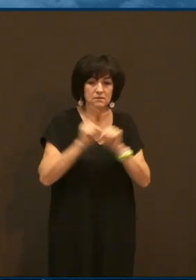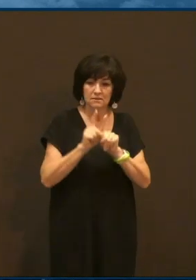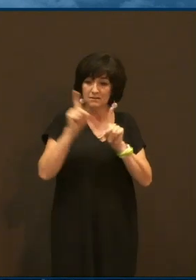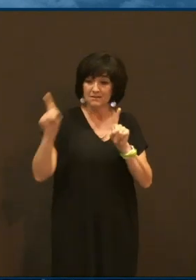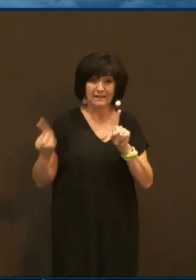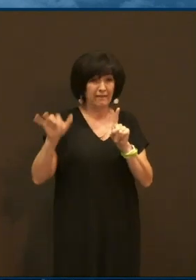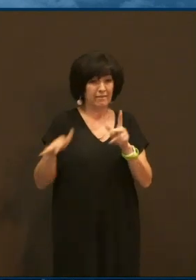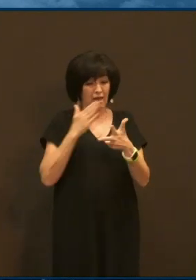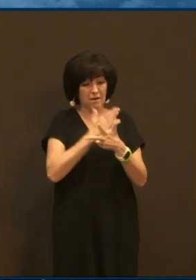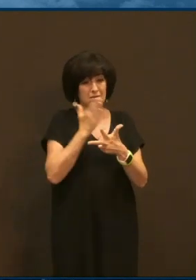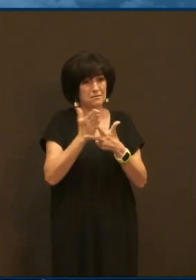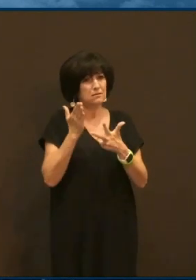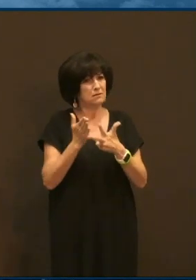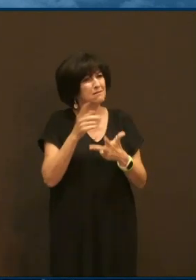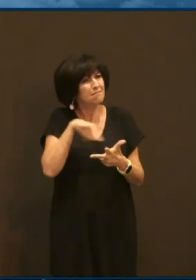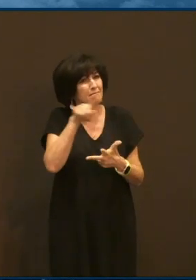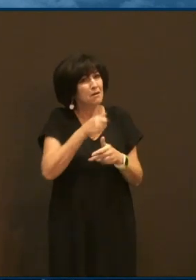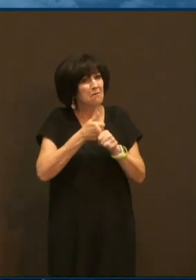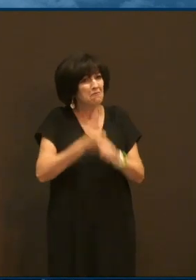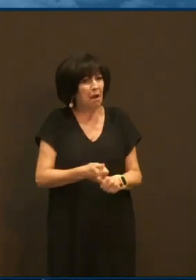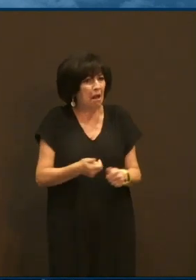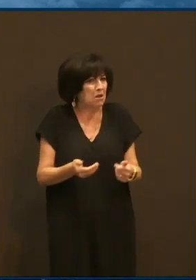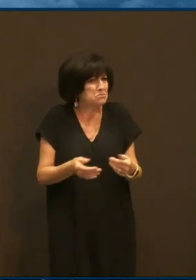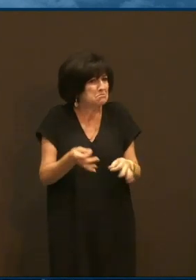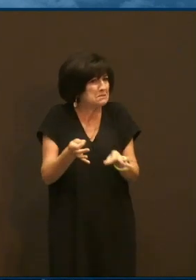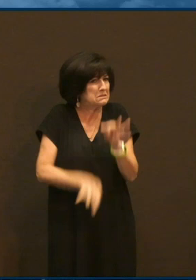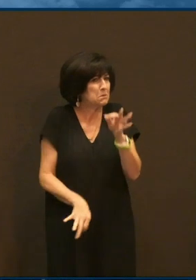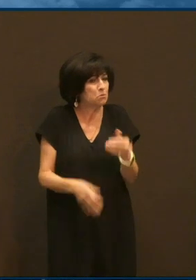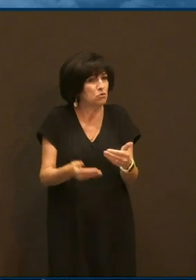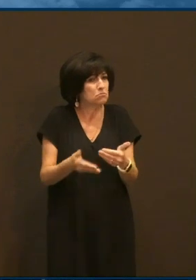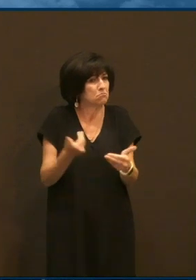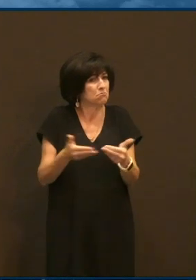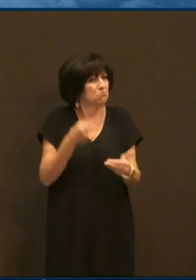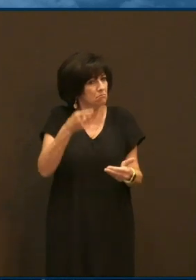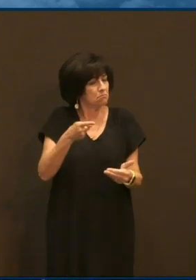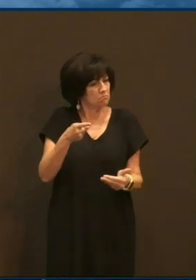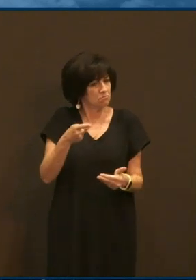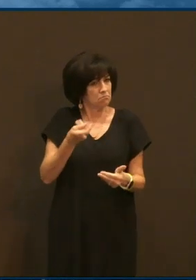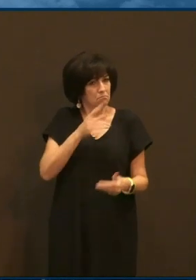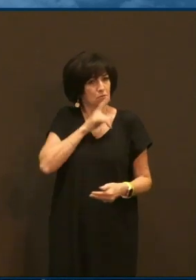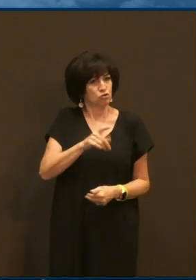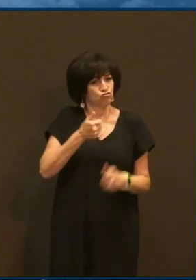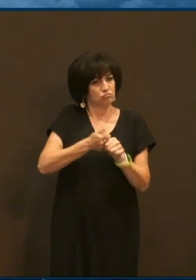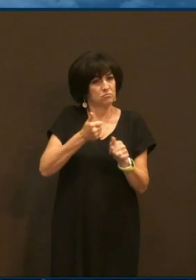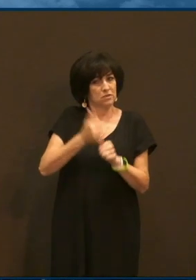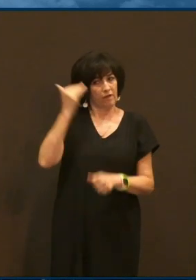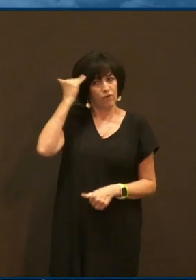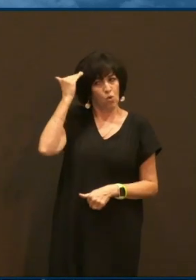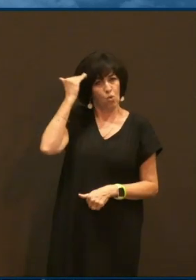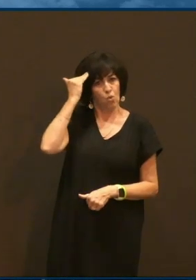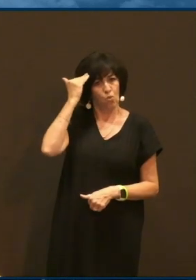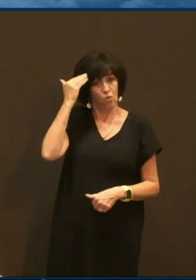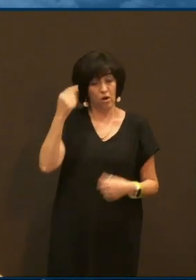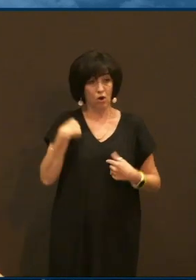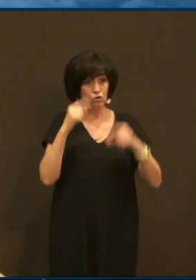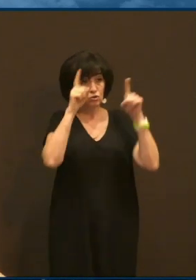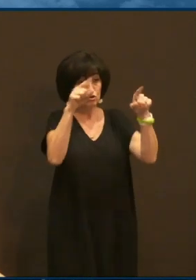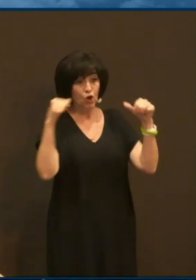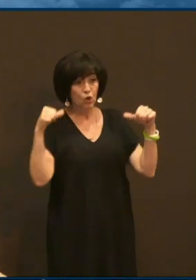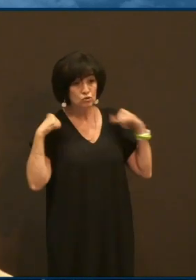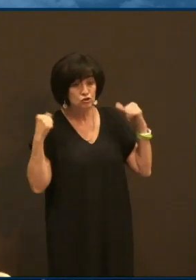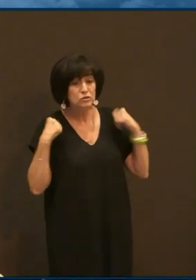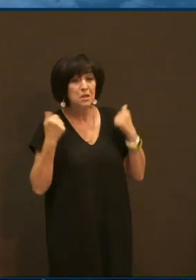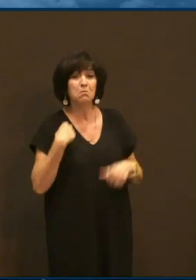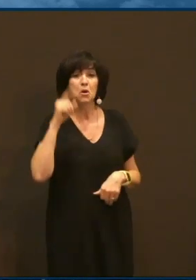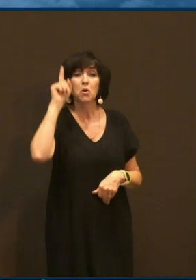just those things, wearing my mask and making sure I'm conscious of who is next to me, whether I'm in the gym, where I'm at the Little